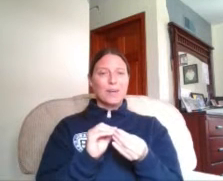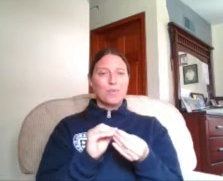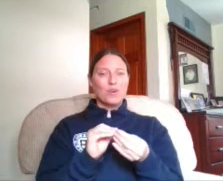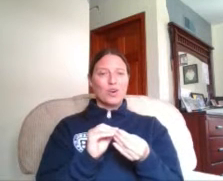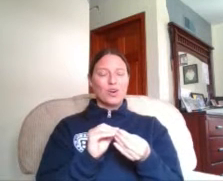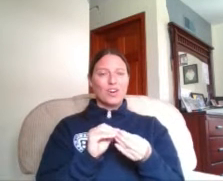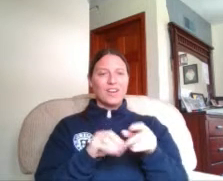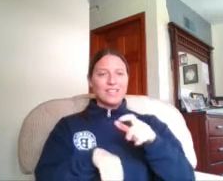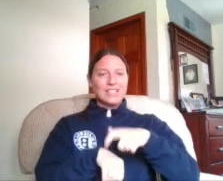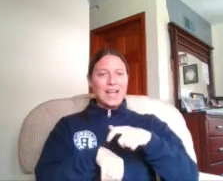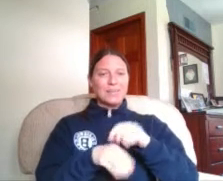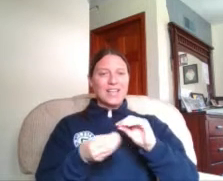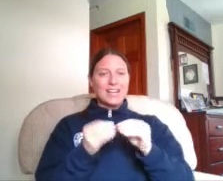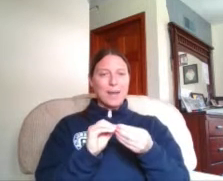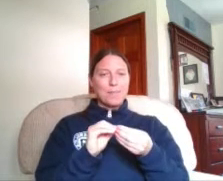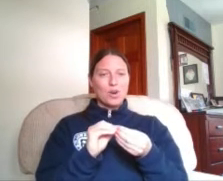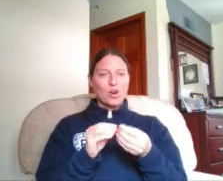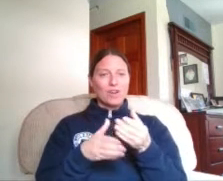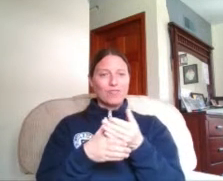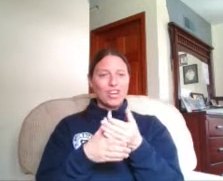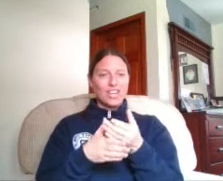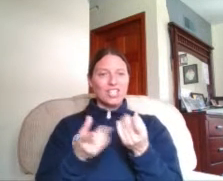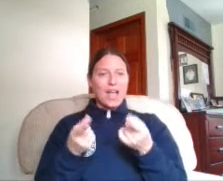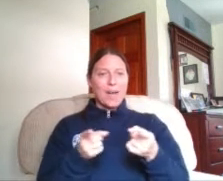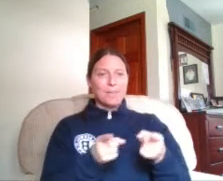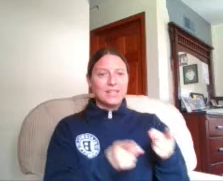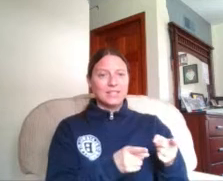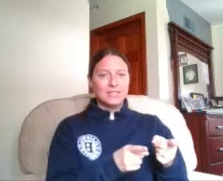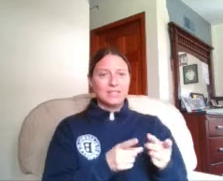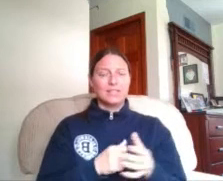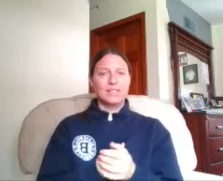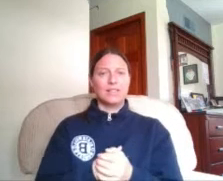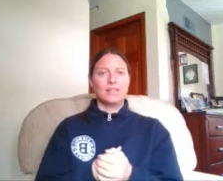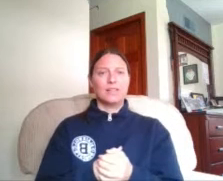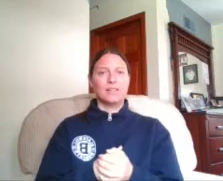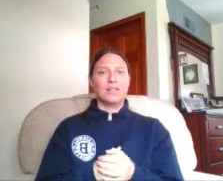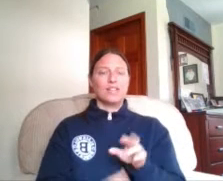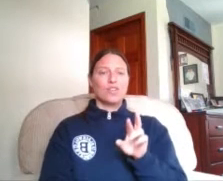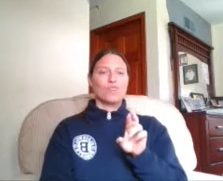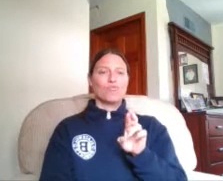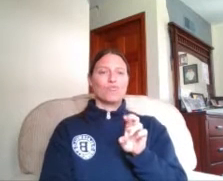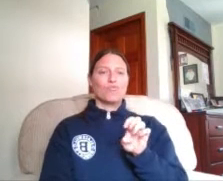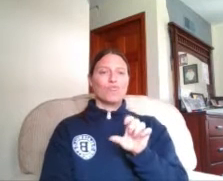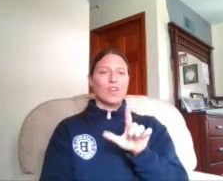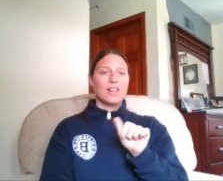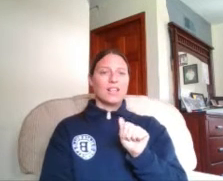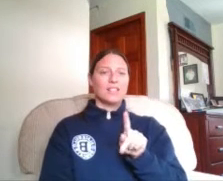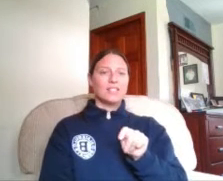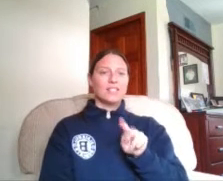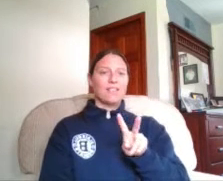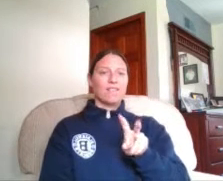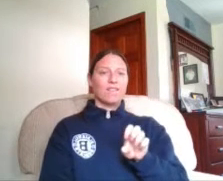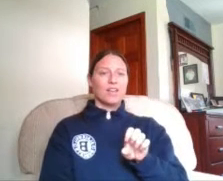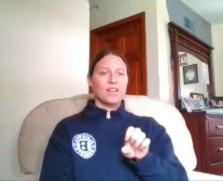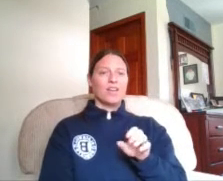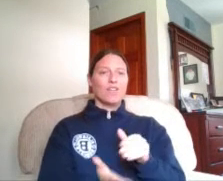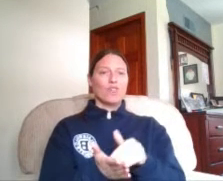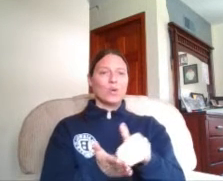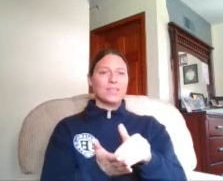data value or the range of values occur. And then we have a relative frequency table,